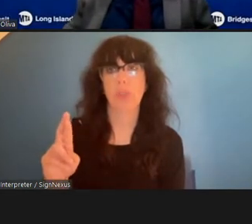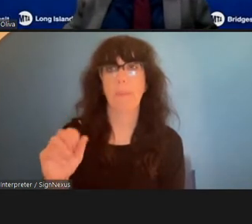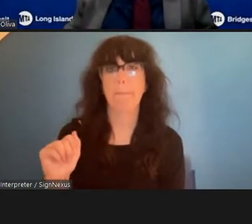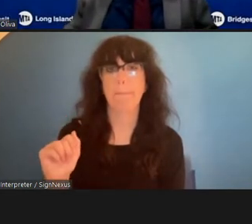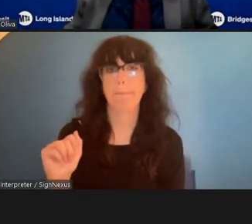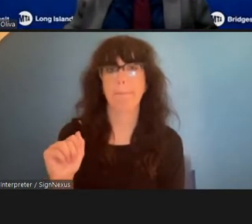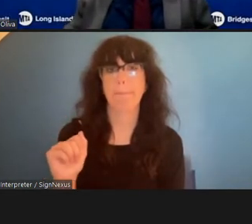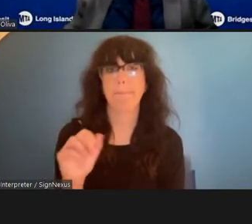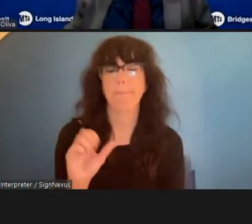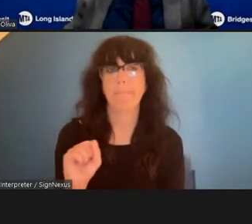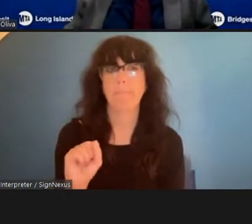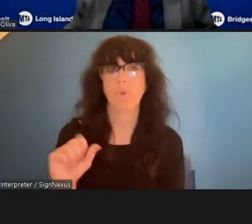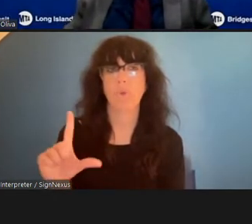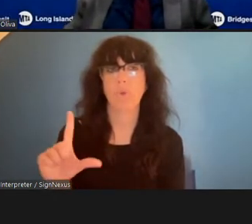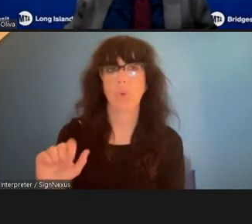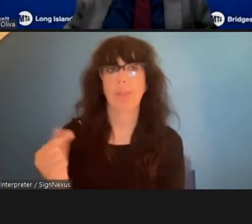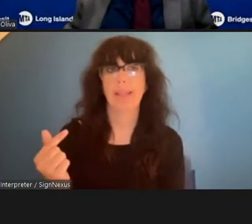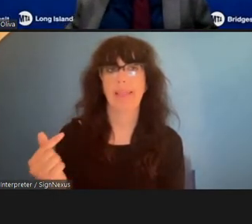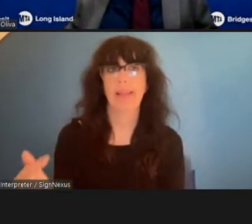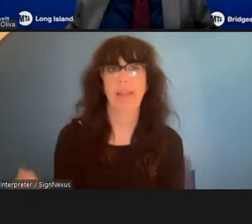susan lee